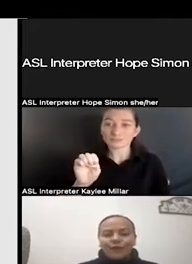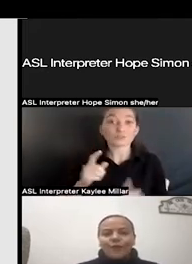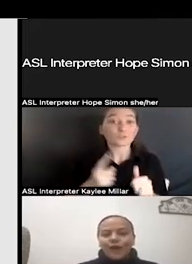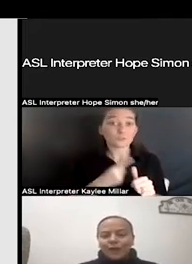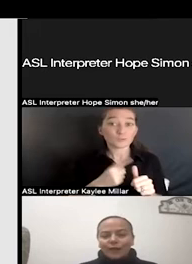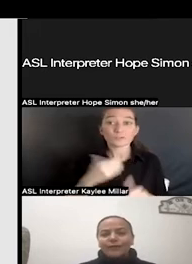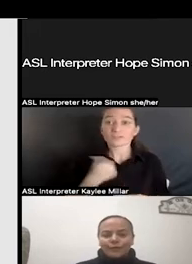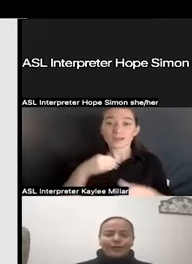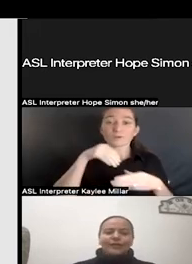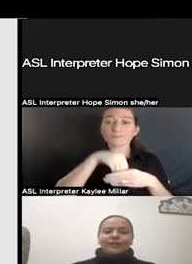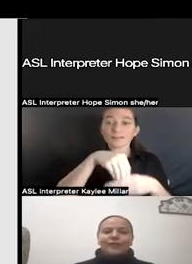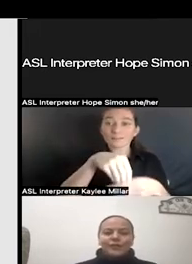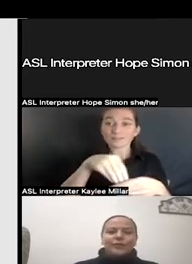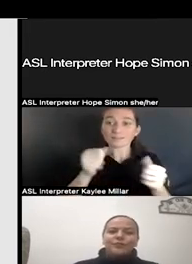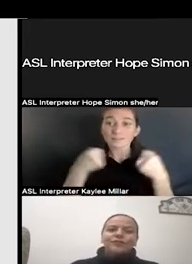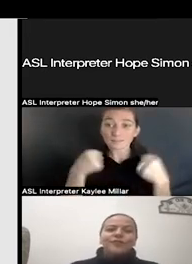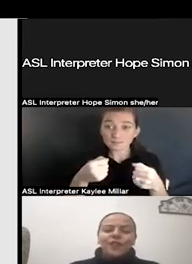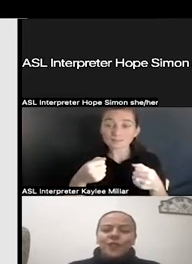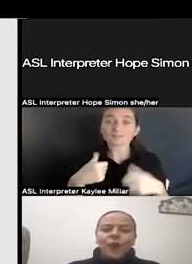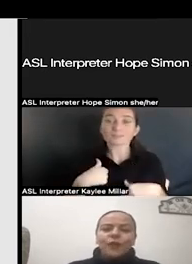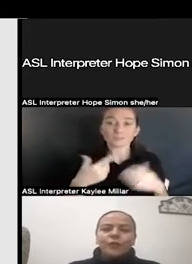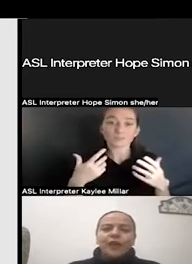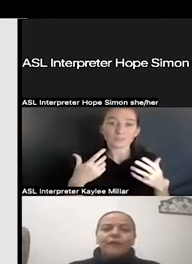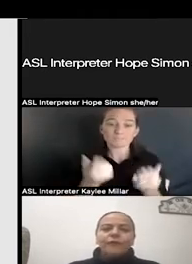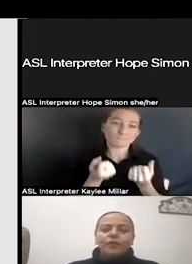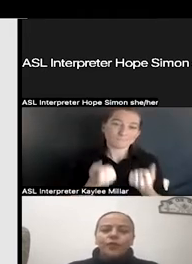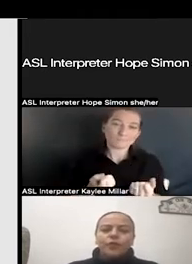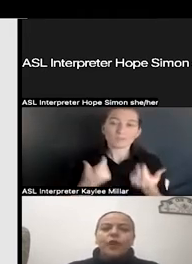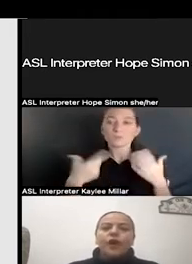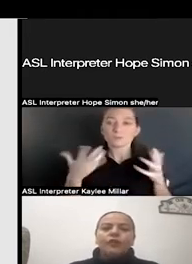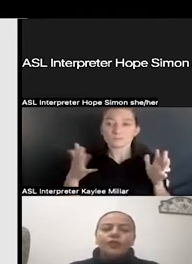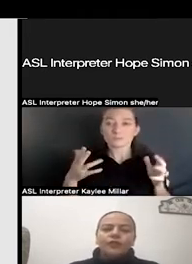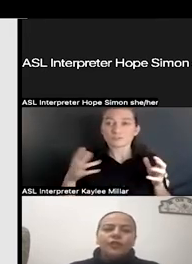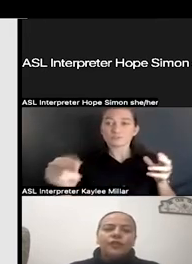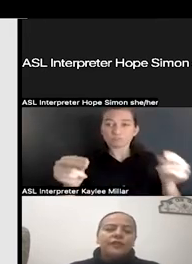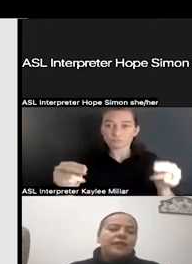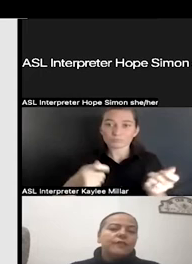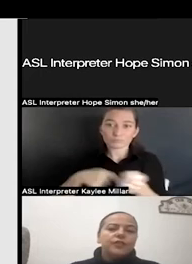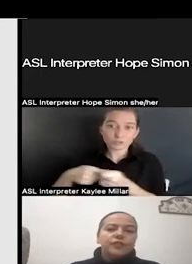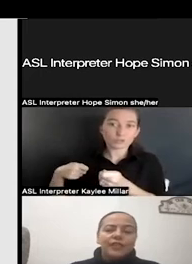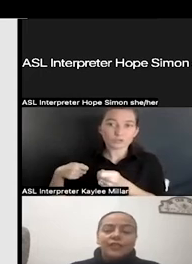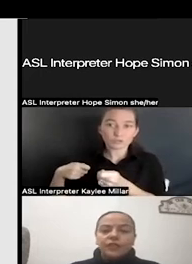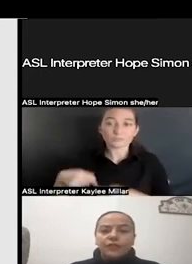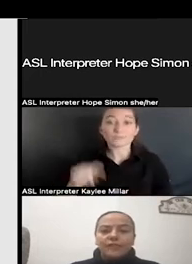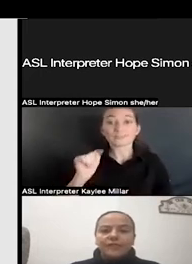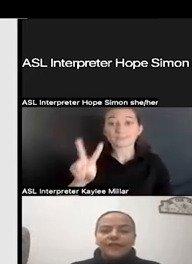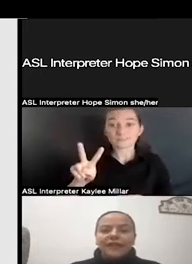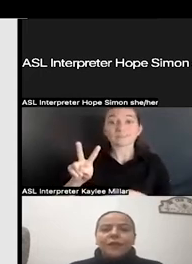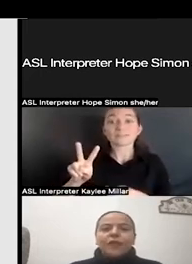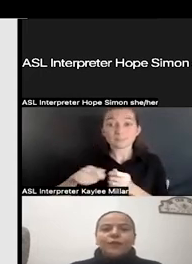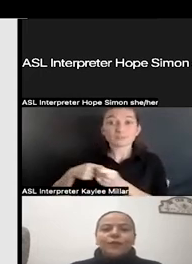are well drilled into the walls. We were able to also secure the televisions for each of our